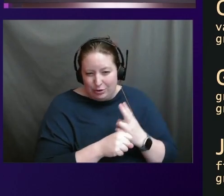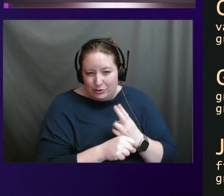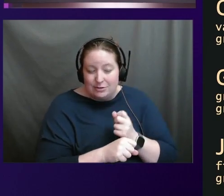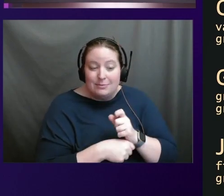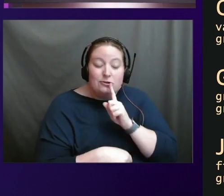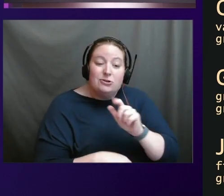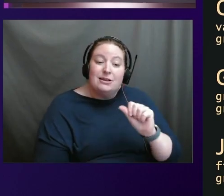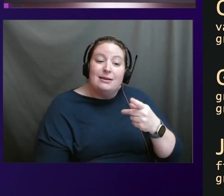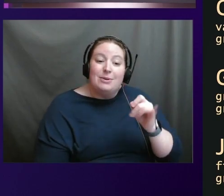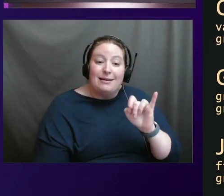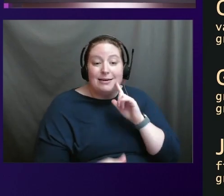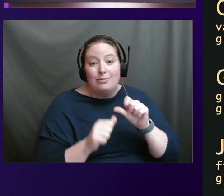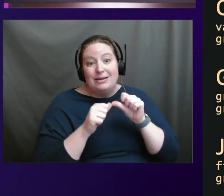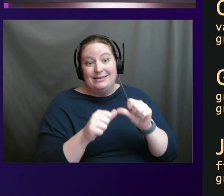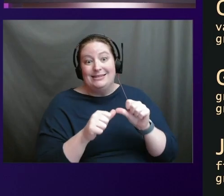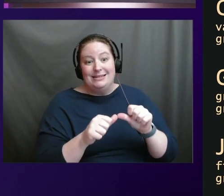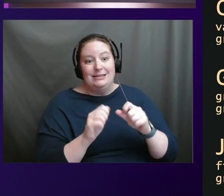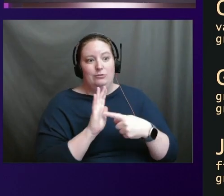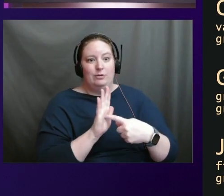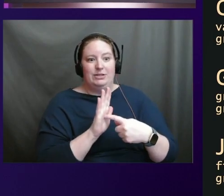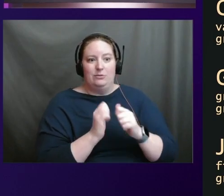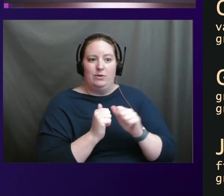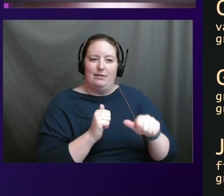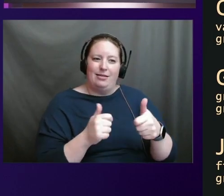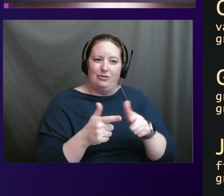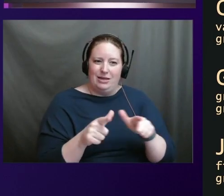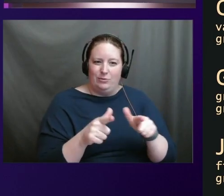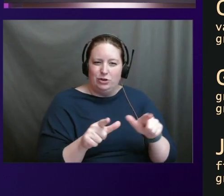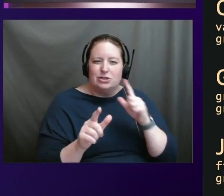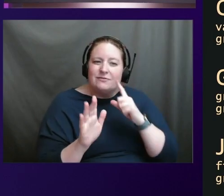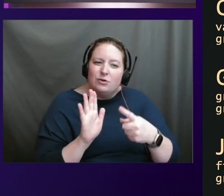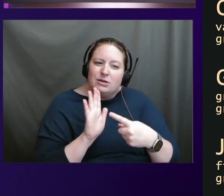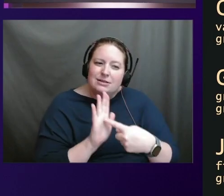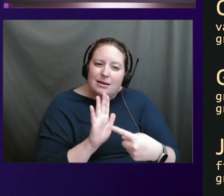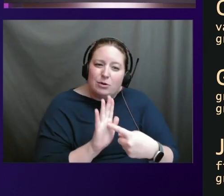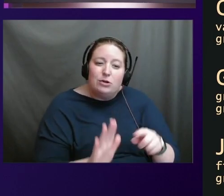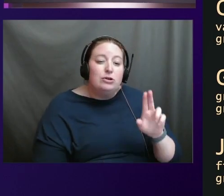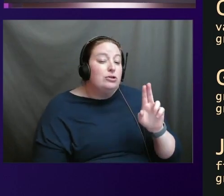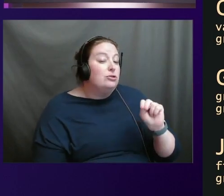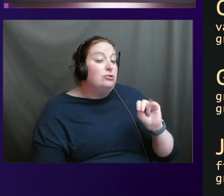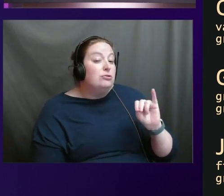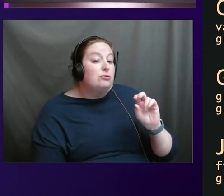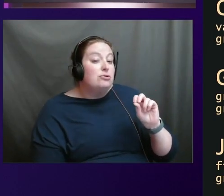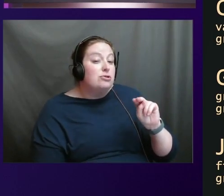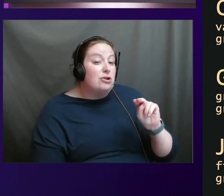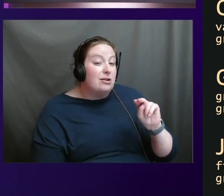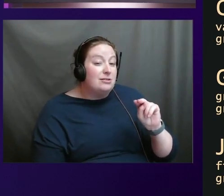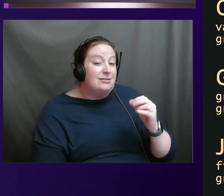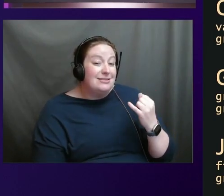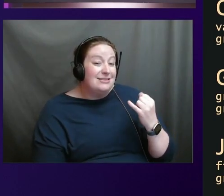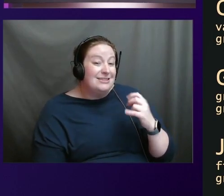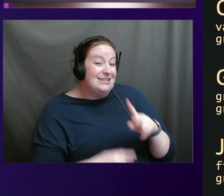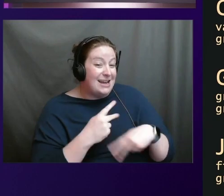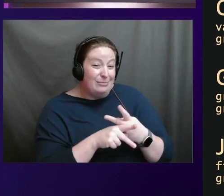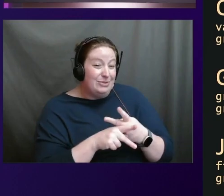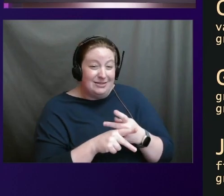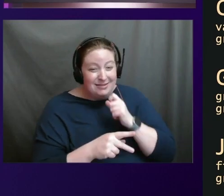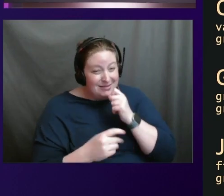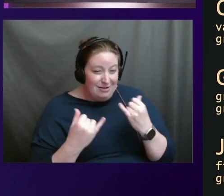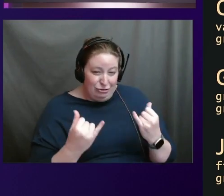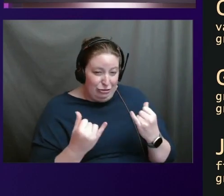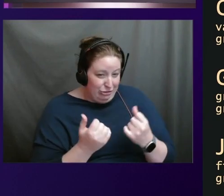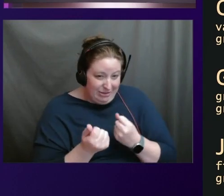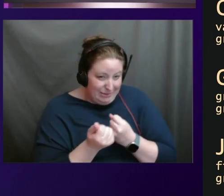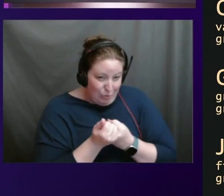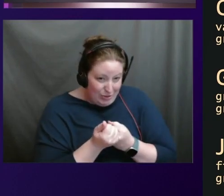be consistently represented in other languages. For example, union types, not currently supported. So